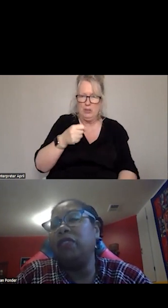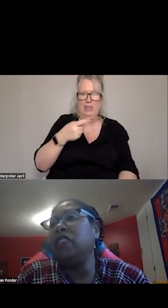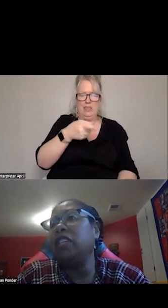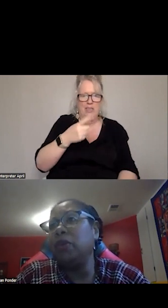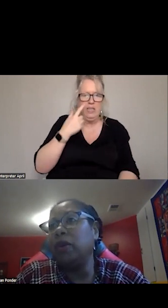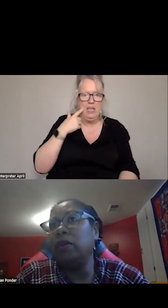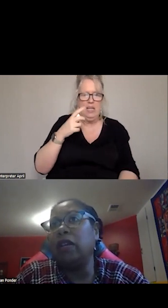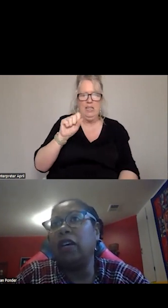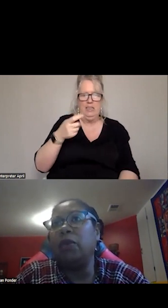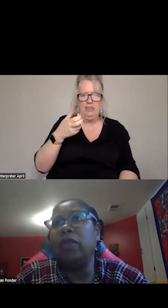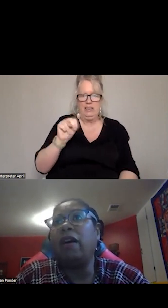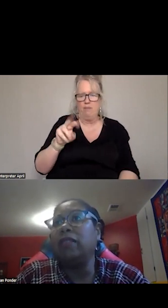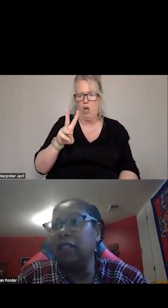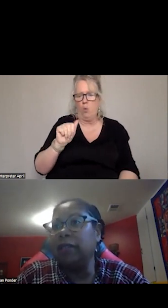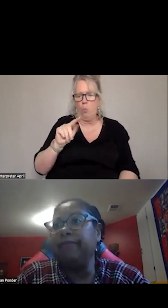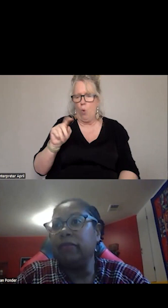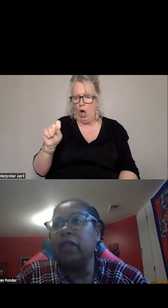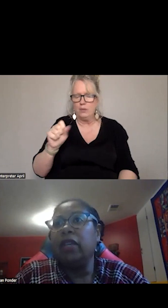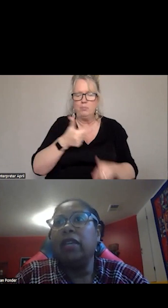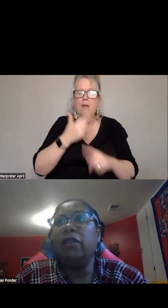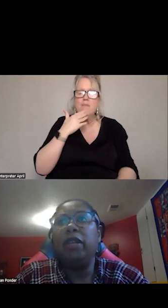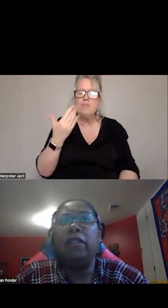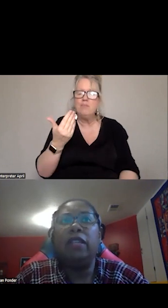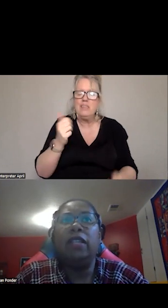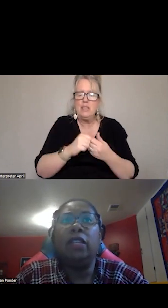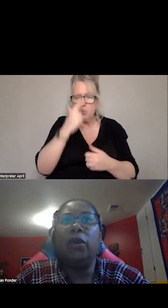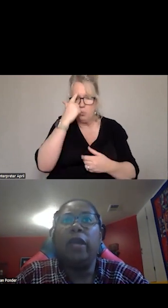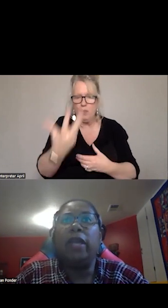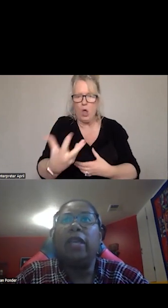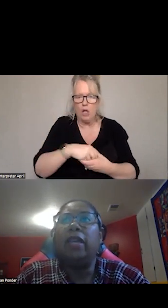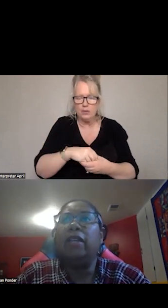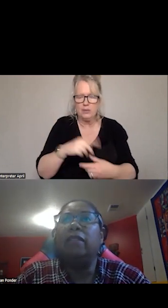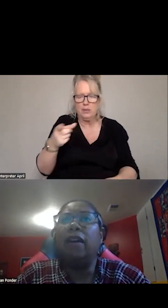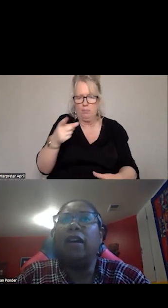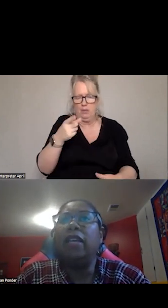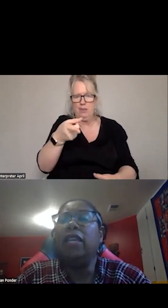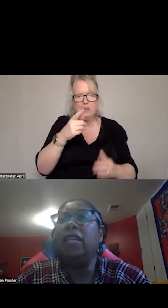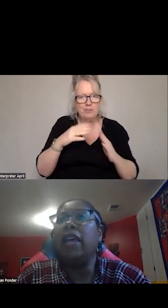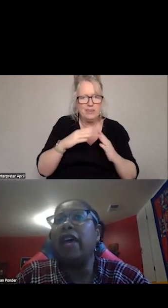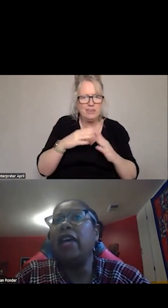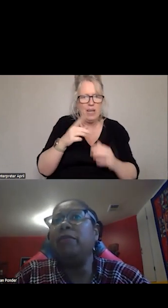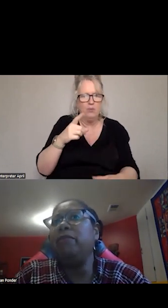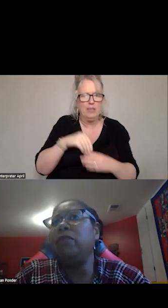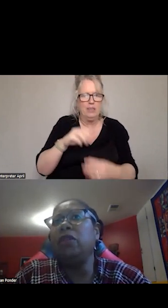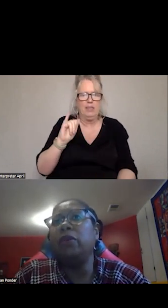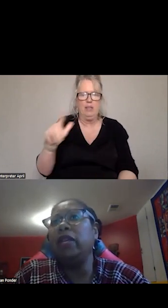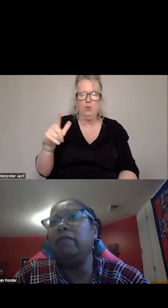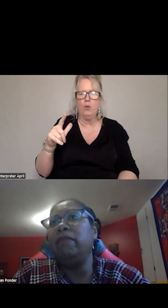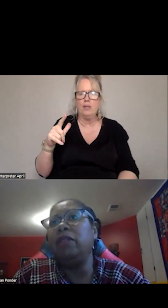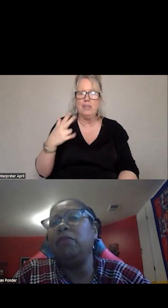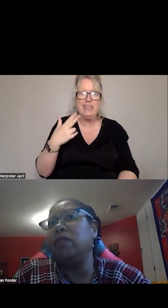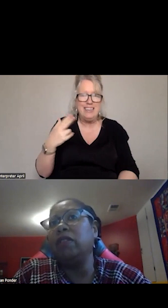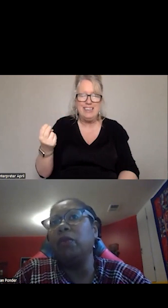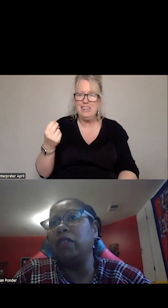Watts, a 15-year-old with autism, Calumet City in Illinois. And he had,